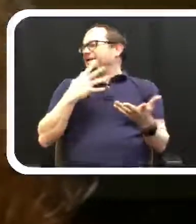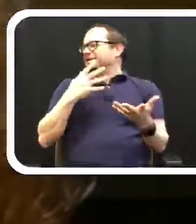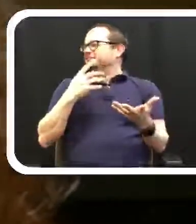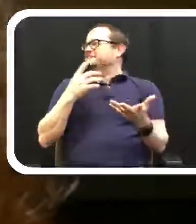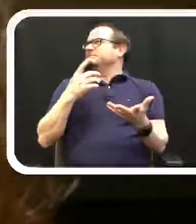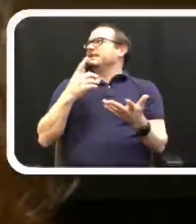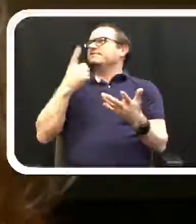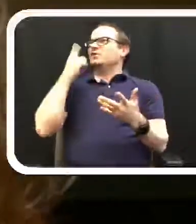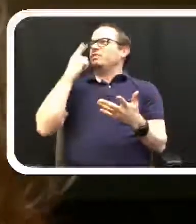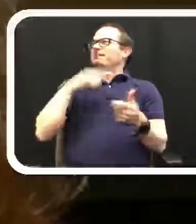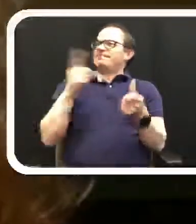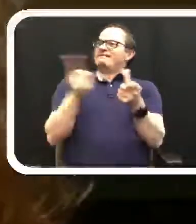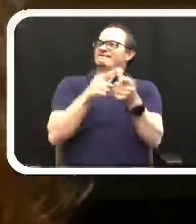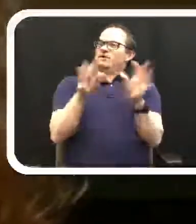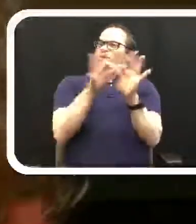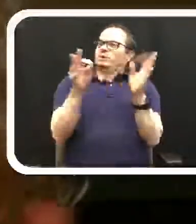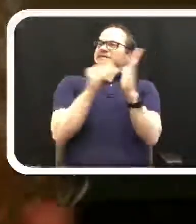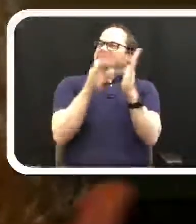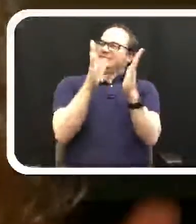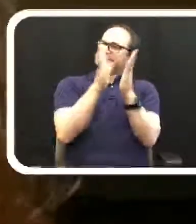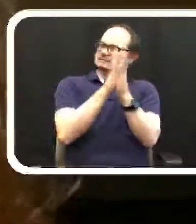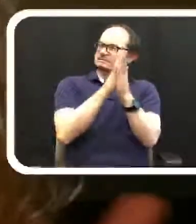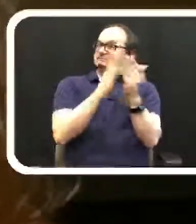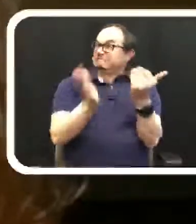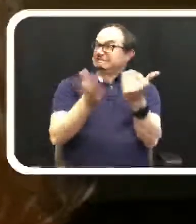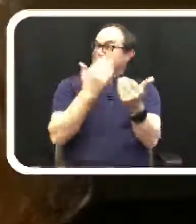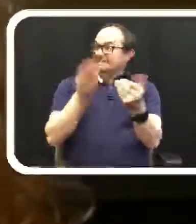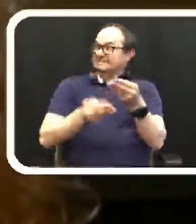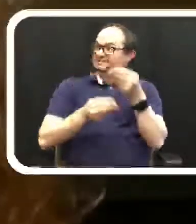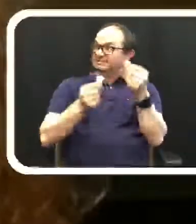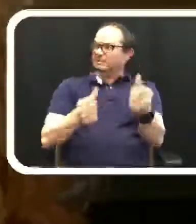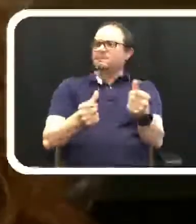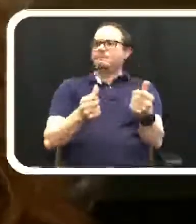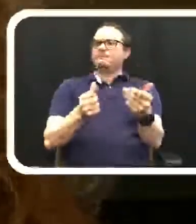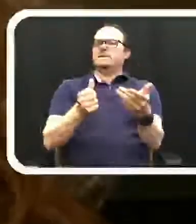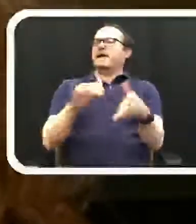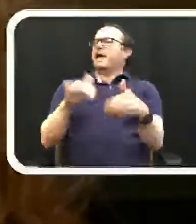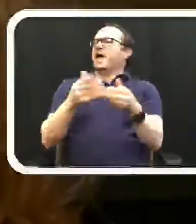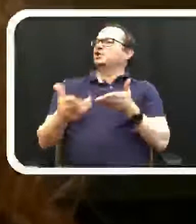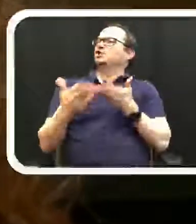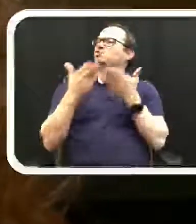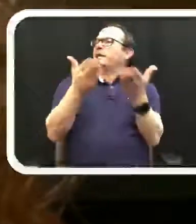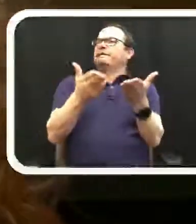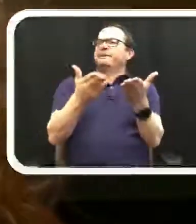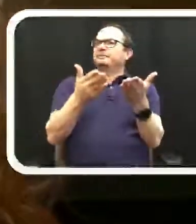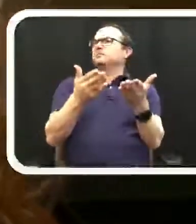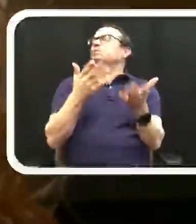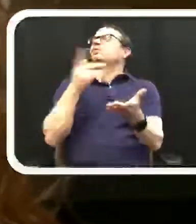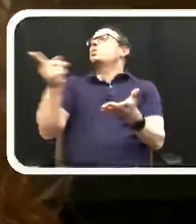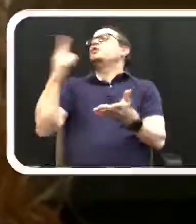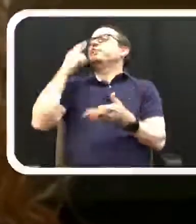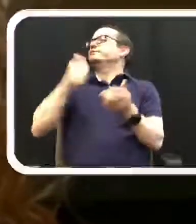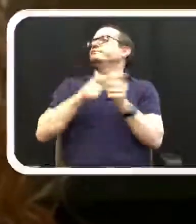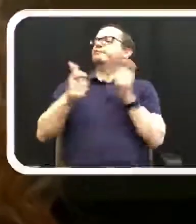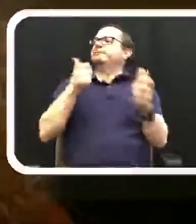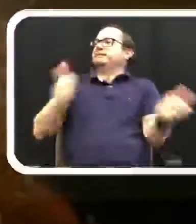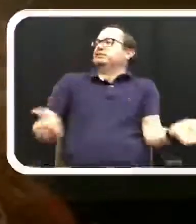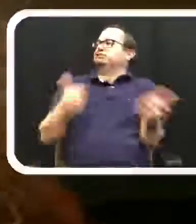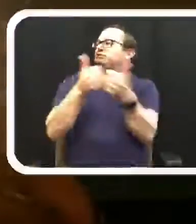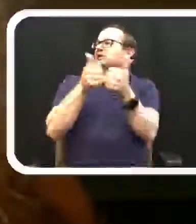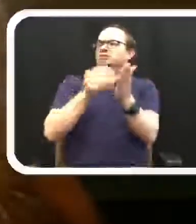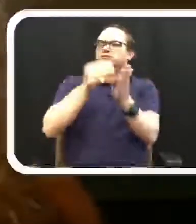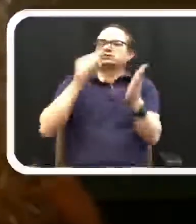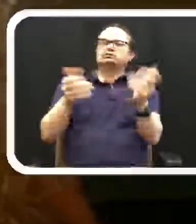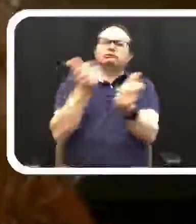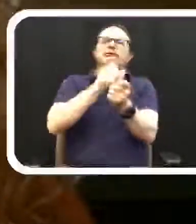you can get, if you can get that first sentence down, it starts to work. But what would you say is the biggest challenge, that students and maybe